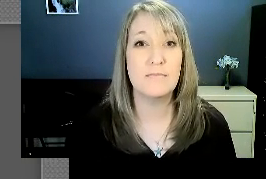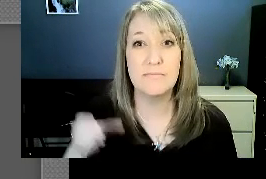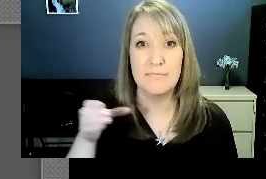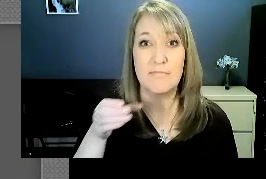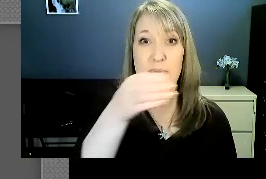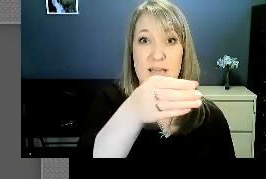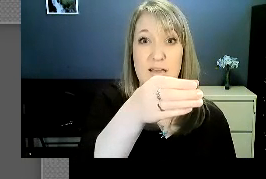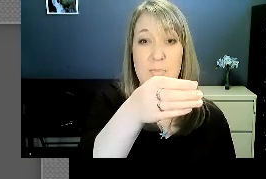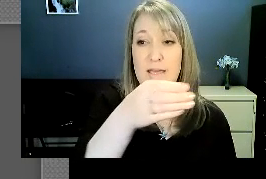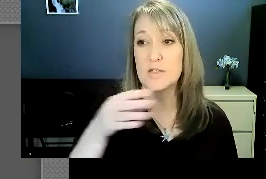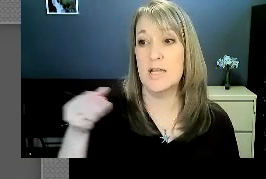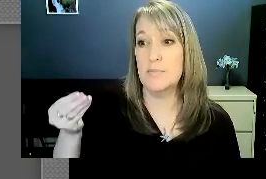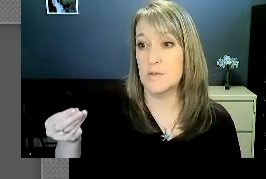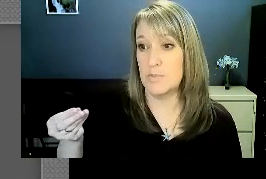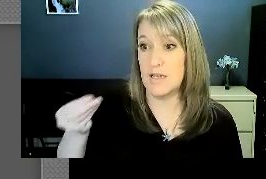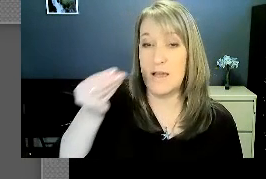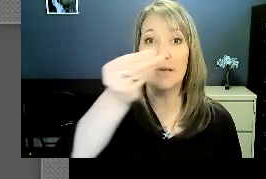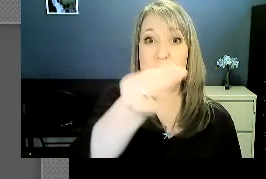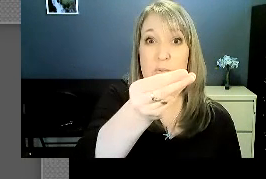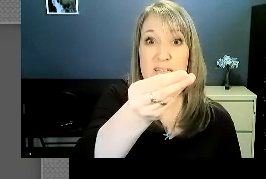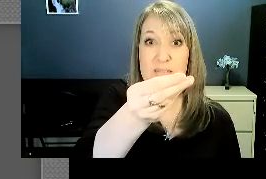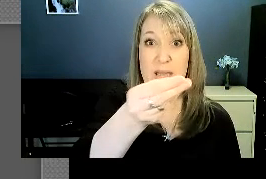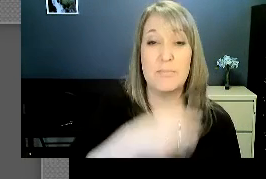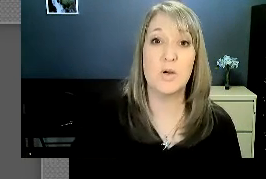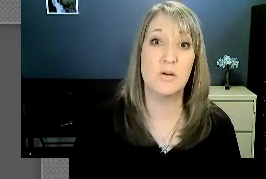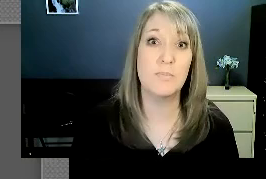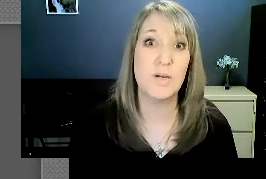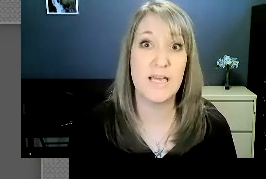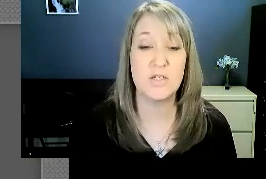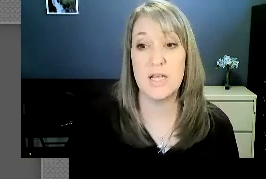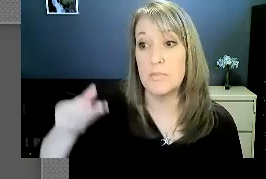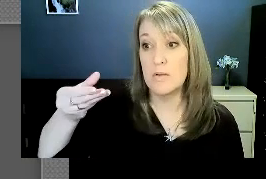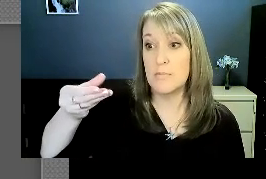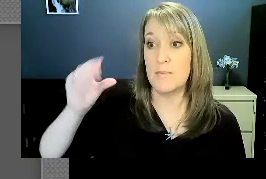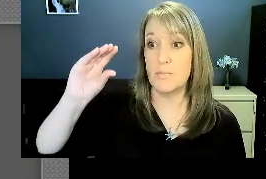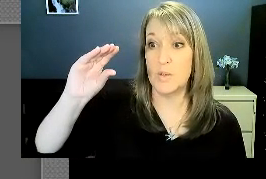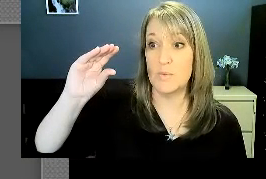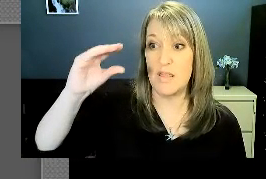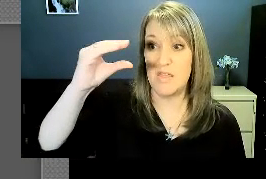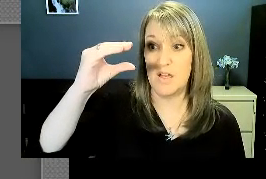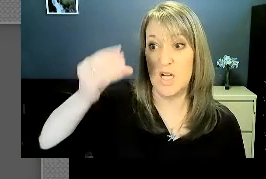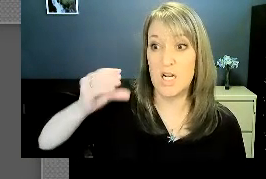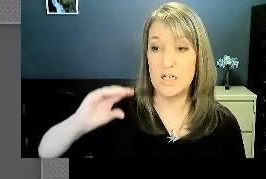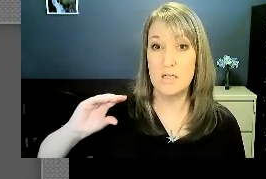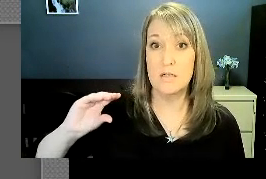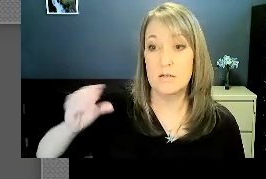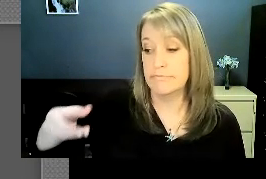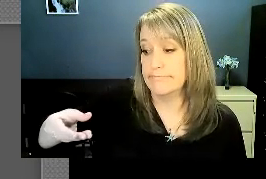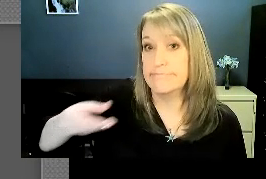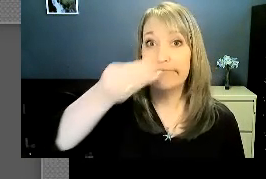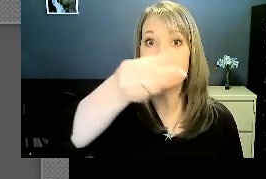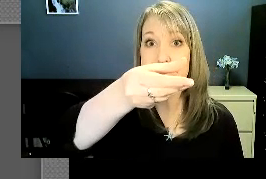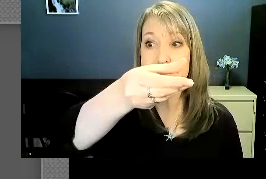would be a cup hand shape. This would be a I'm giving you a piece of paper or a book hand shape. Maybe a book would be thicker.